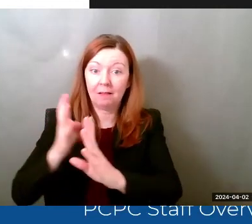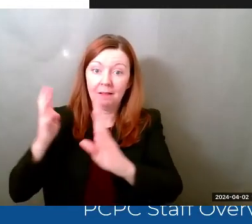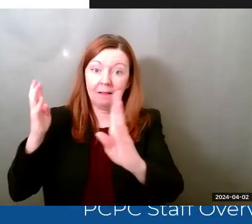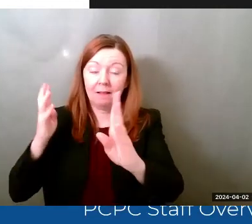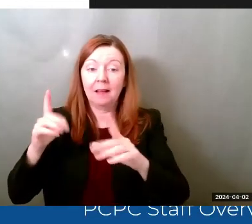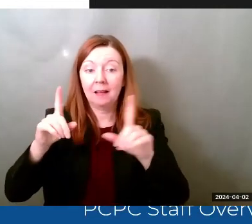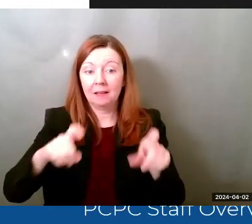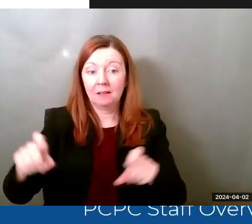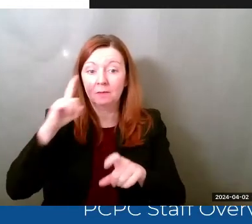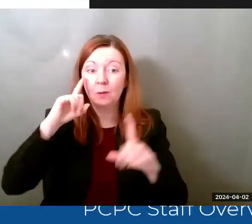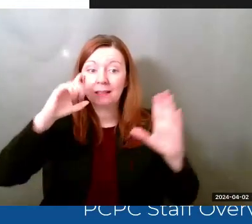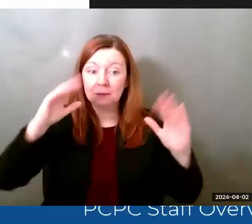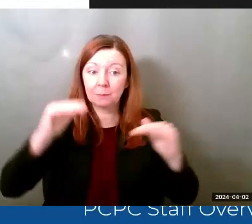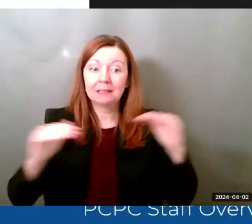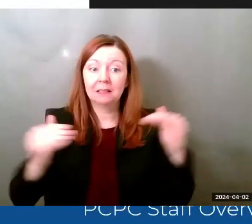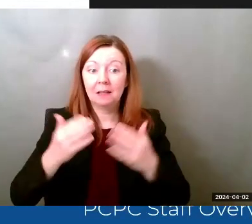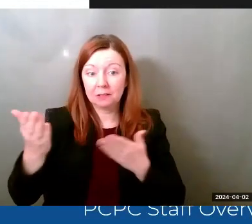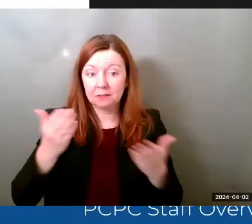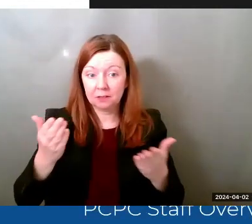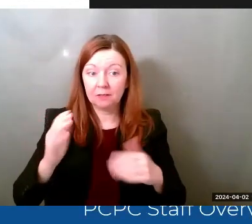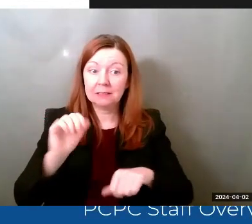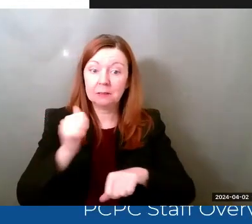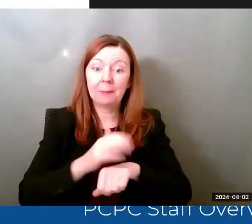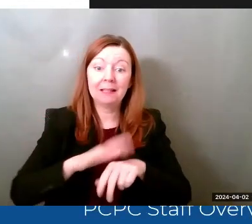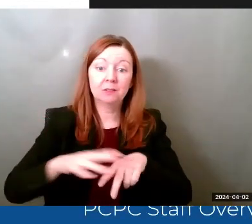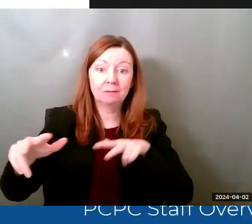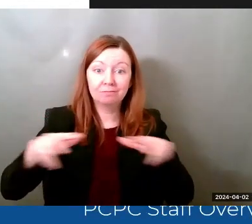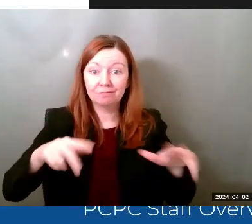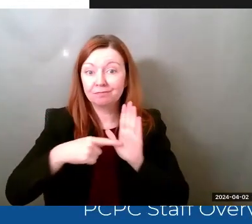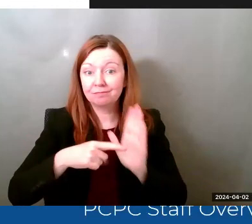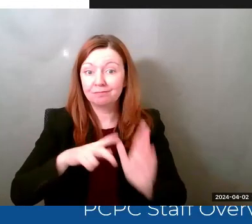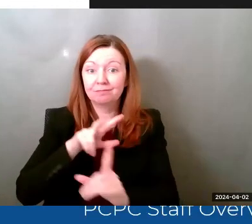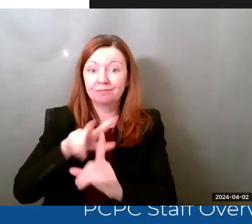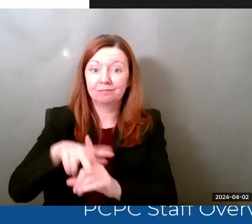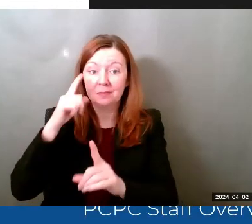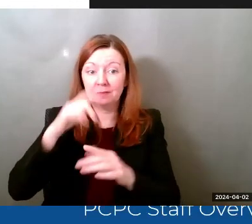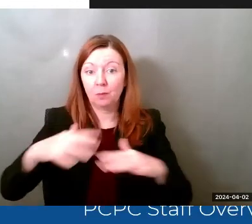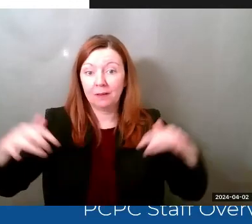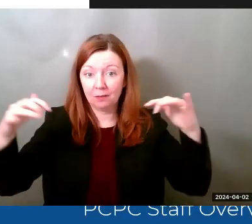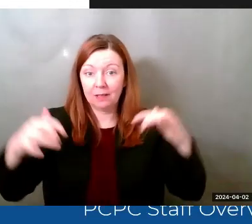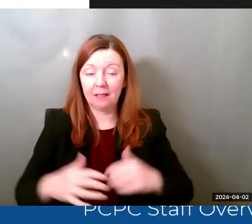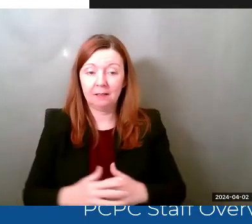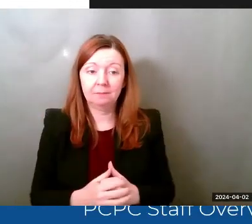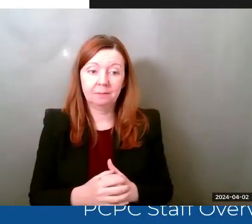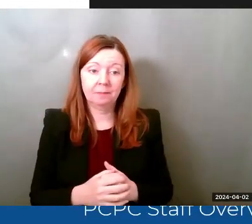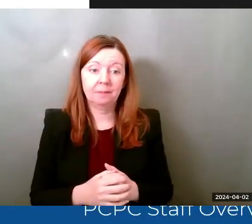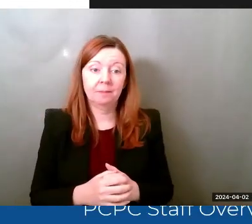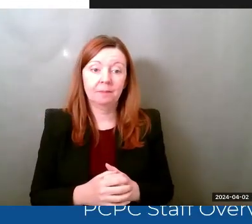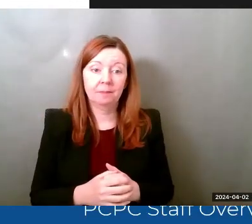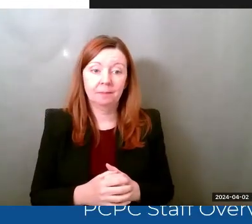for expected levels of service based on pedestrian modeling for the arena.